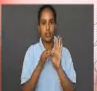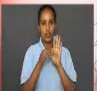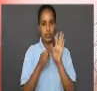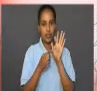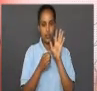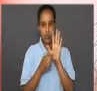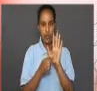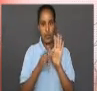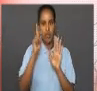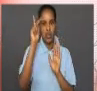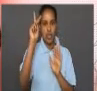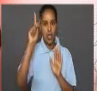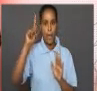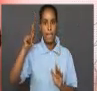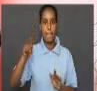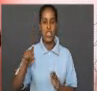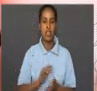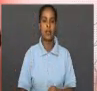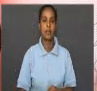by Kp.